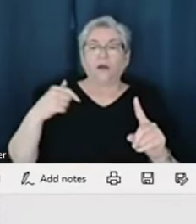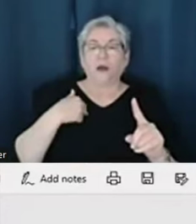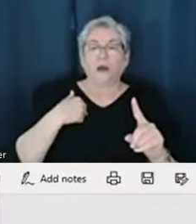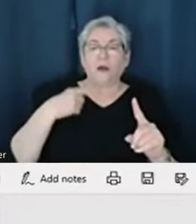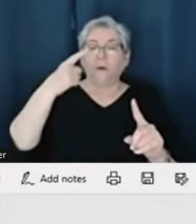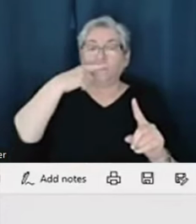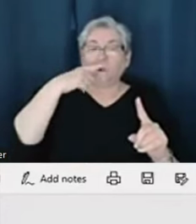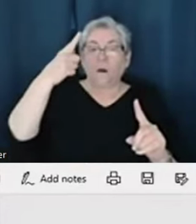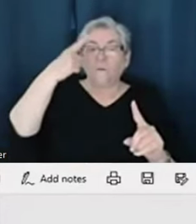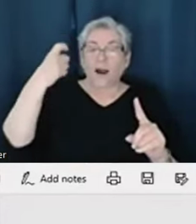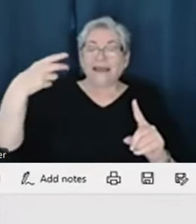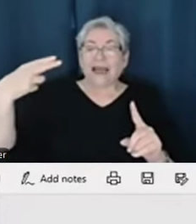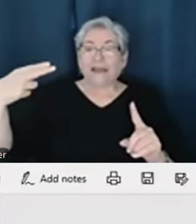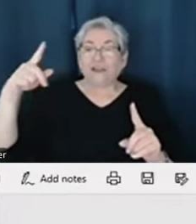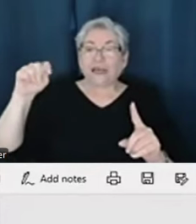HTML version available.